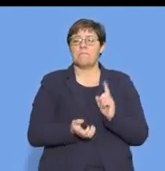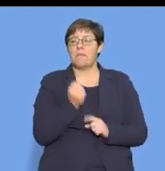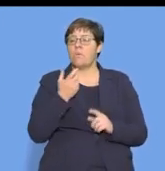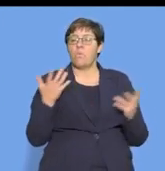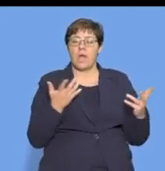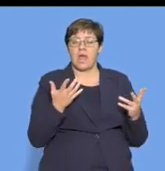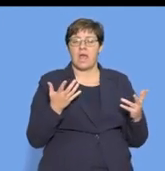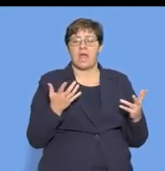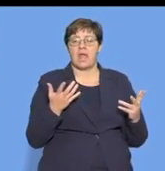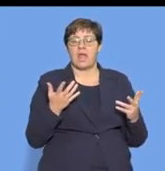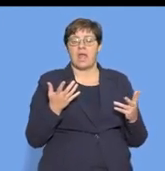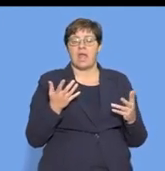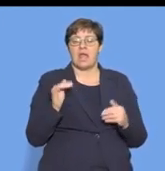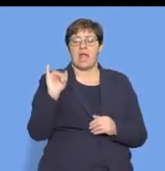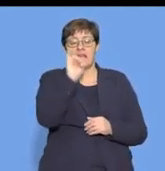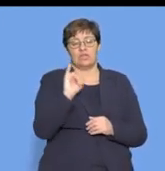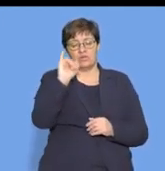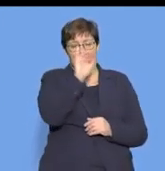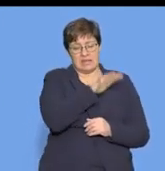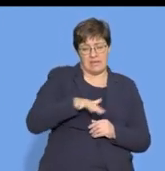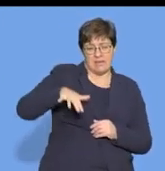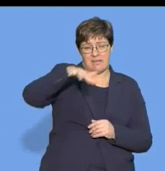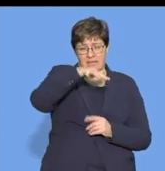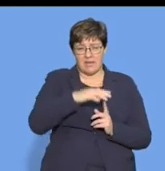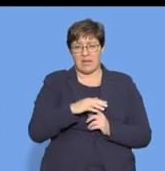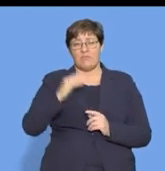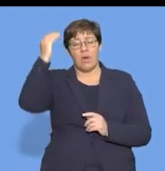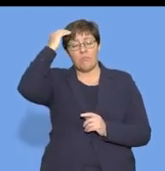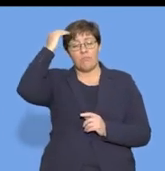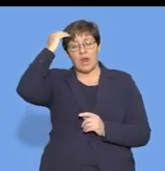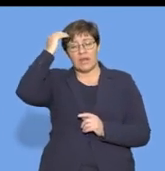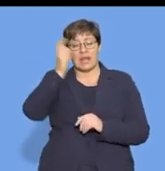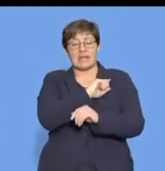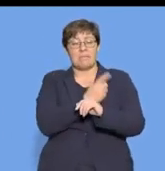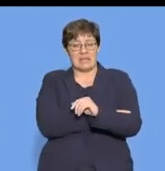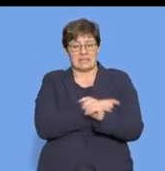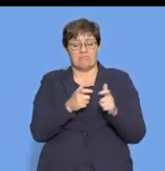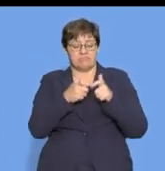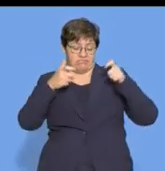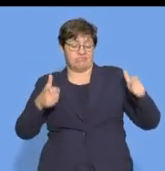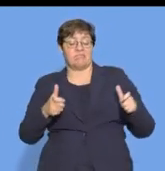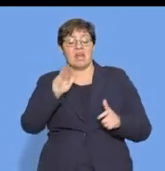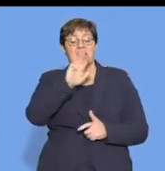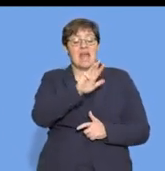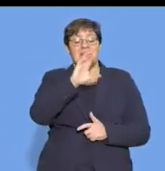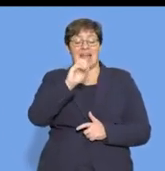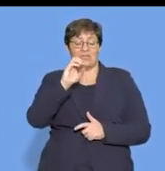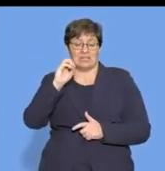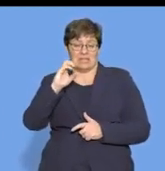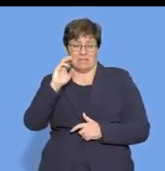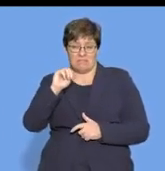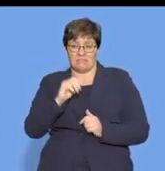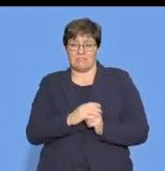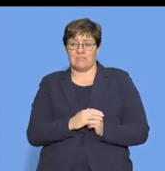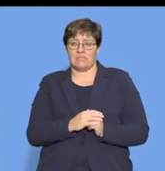first found in Indonesia. However, their brain capacity, you can see, is a bit larger. They